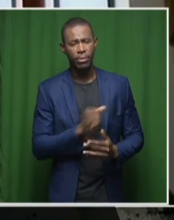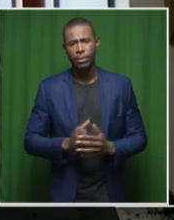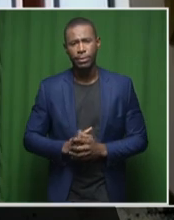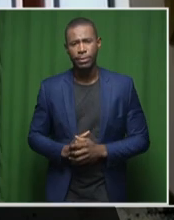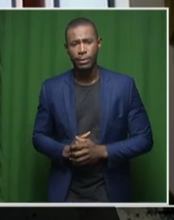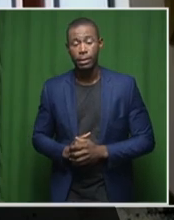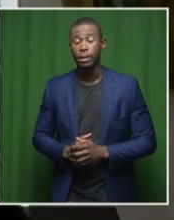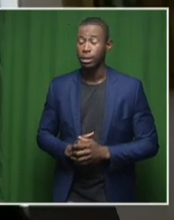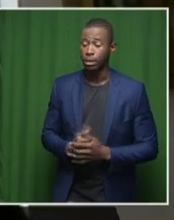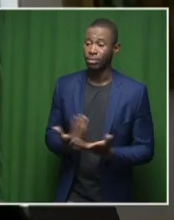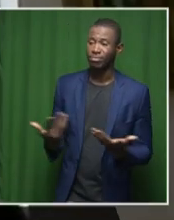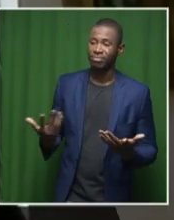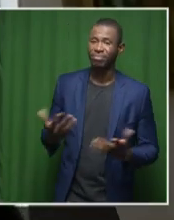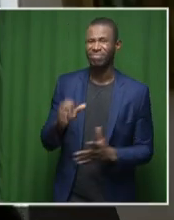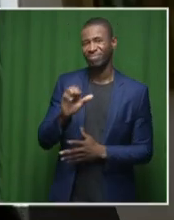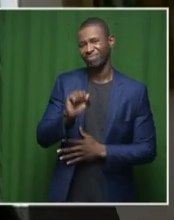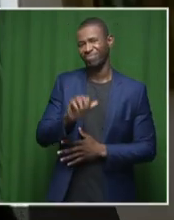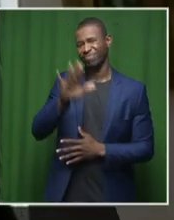don't...